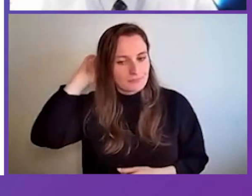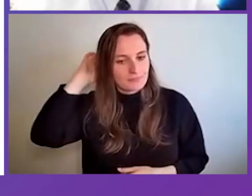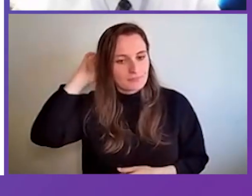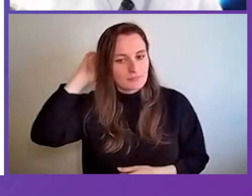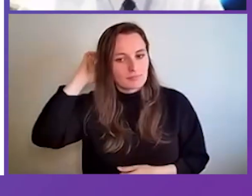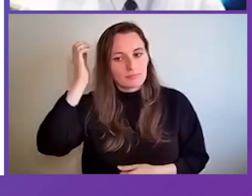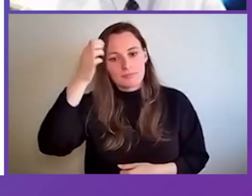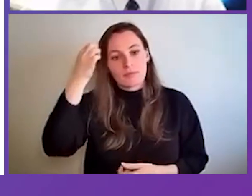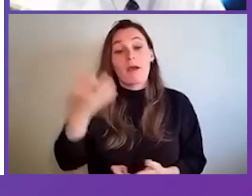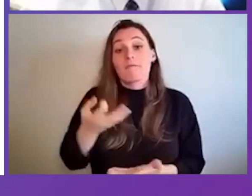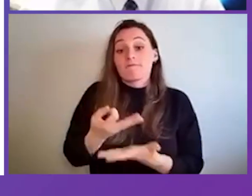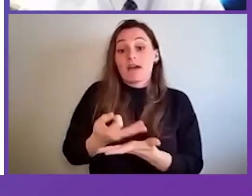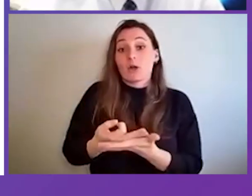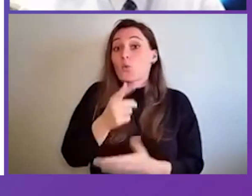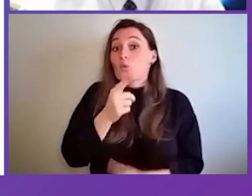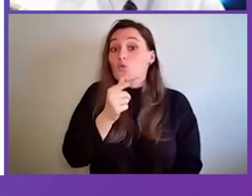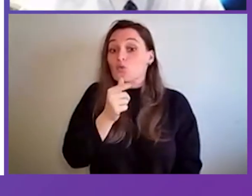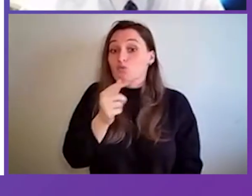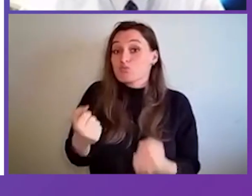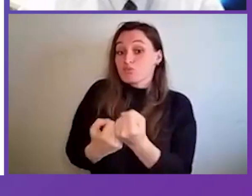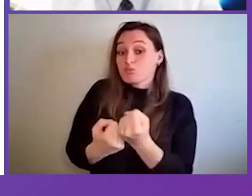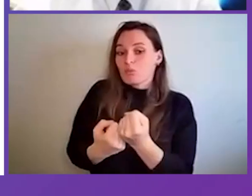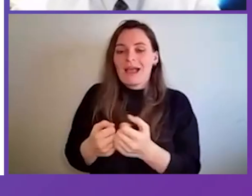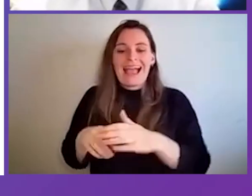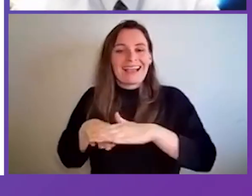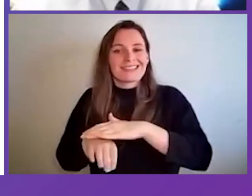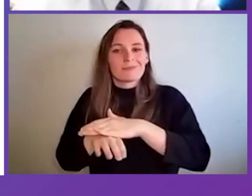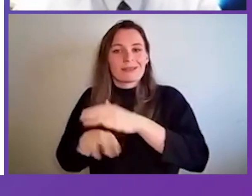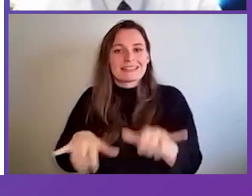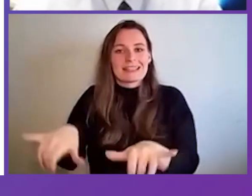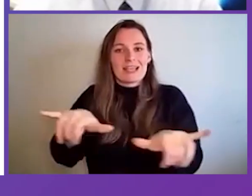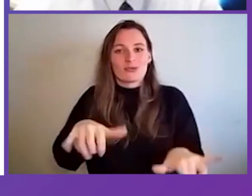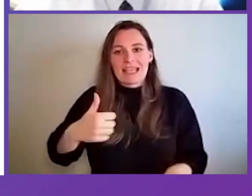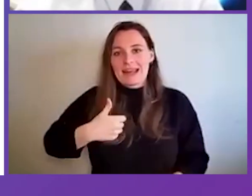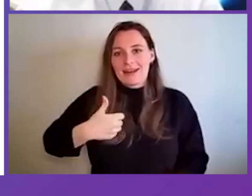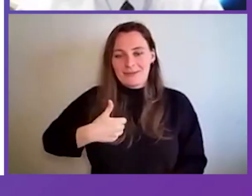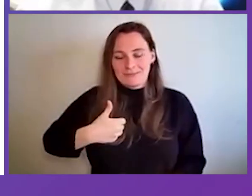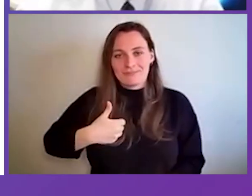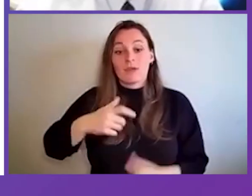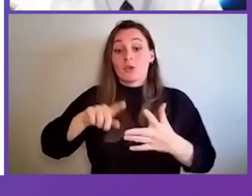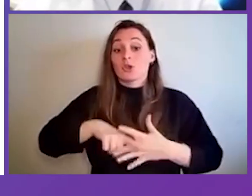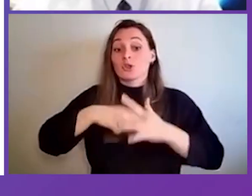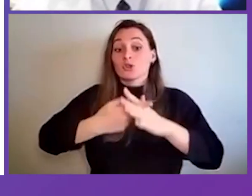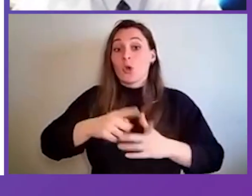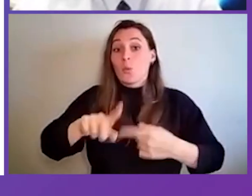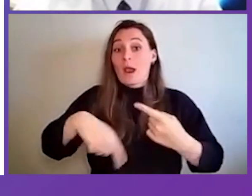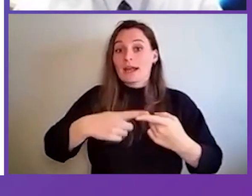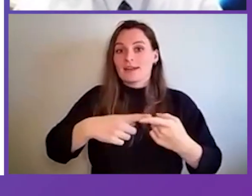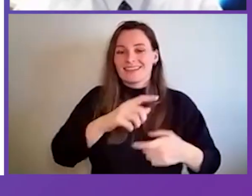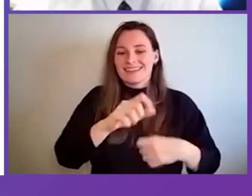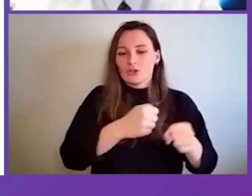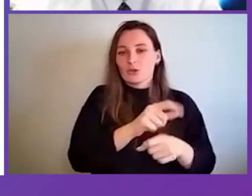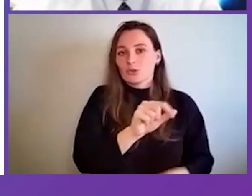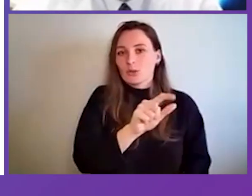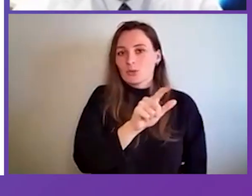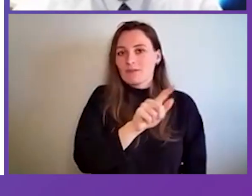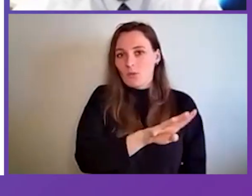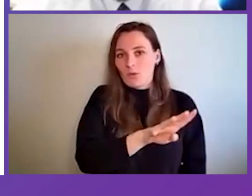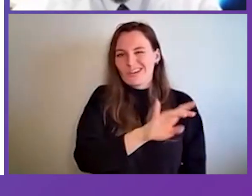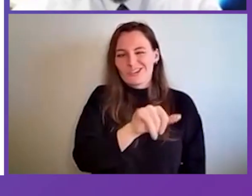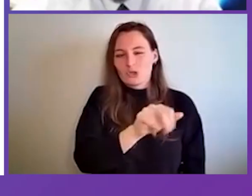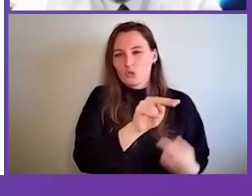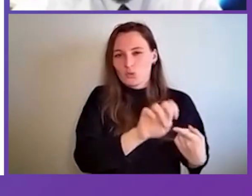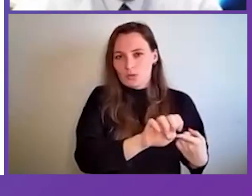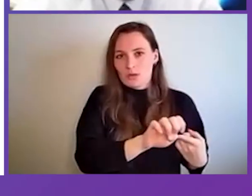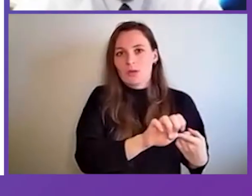funded by Accessibility Standards Canada. We started in June of 2024, and it's a little bit of an under